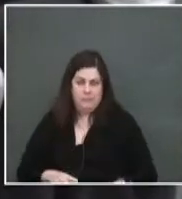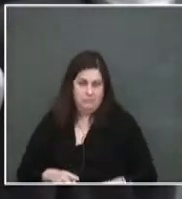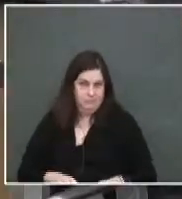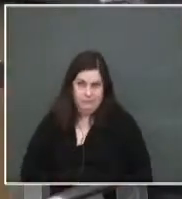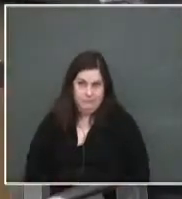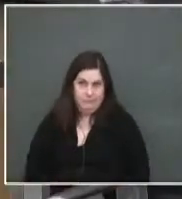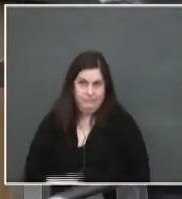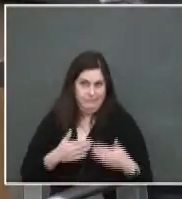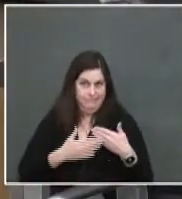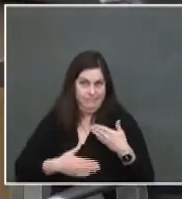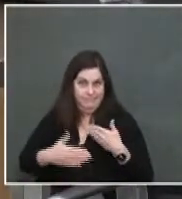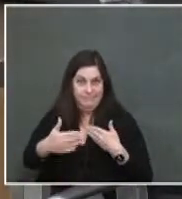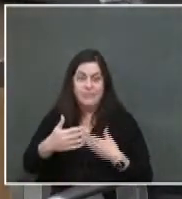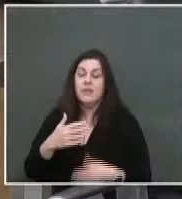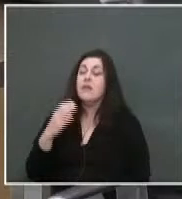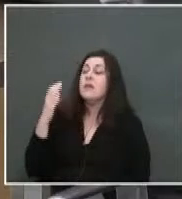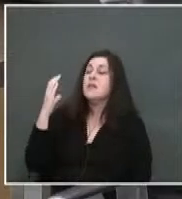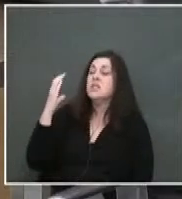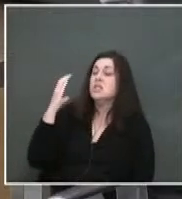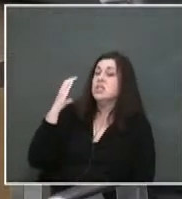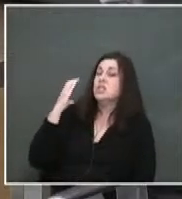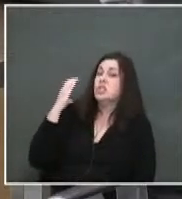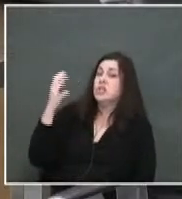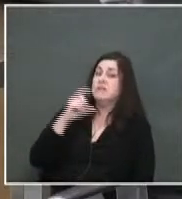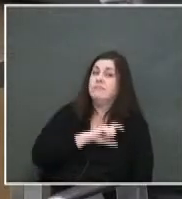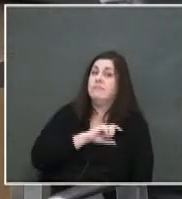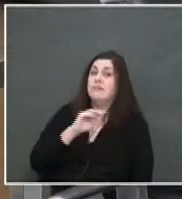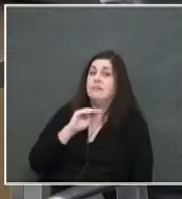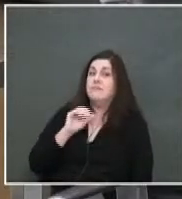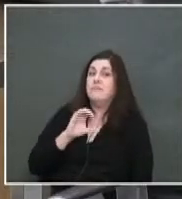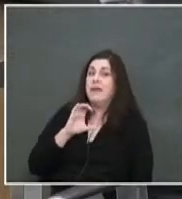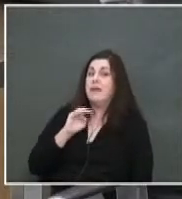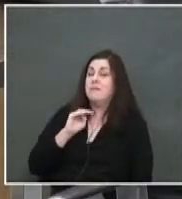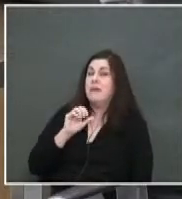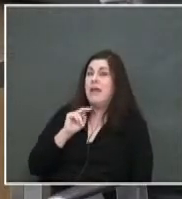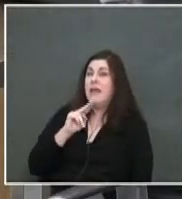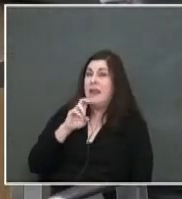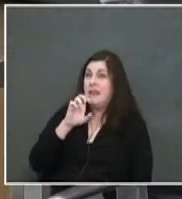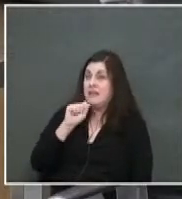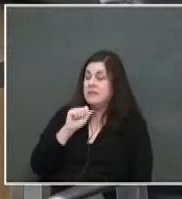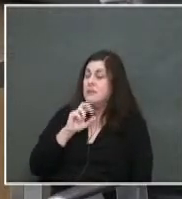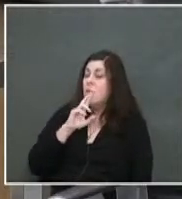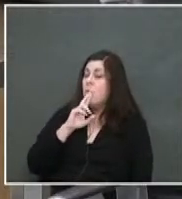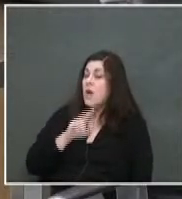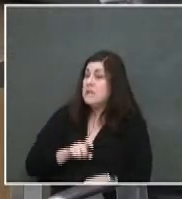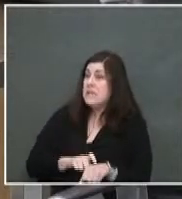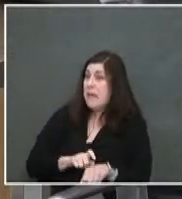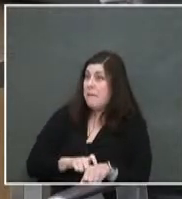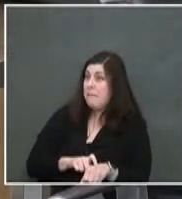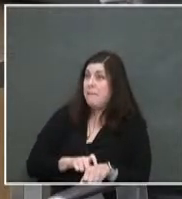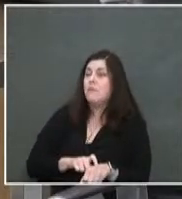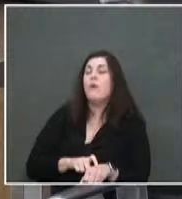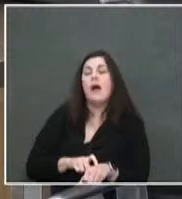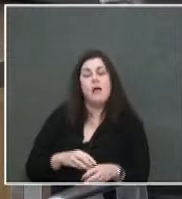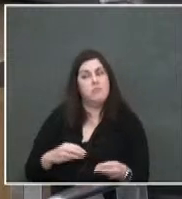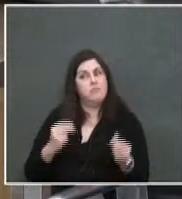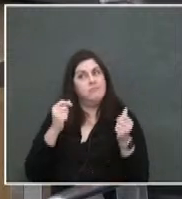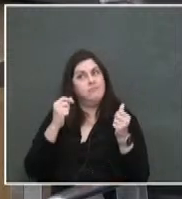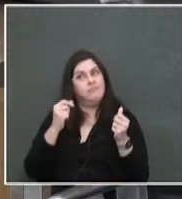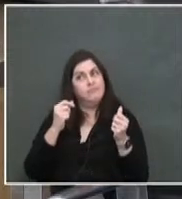course. Chief McManus, a couple of things here. It looks like response times, we've made good